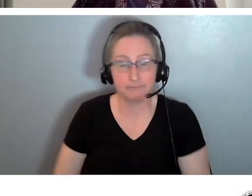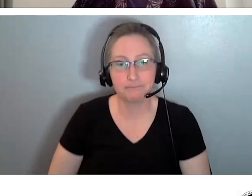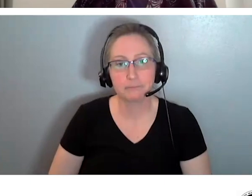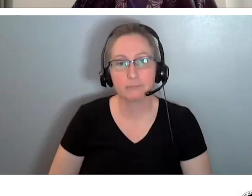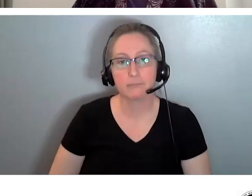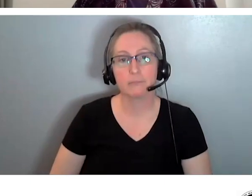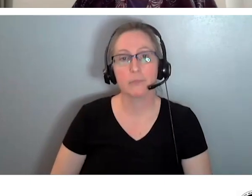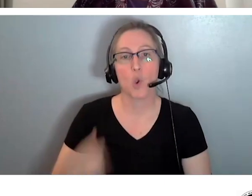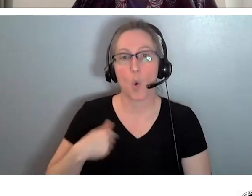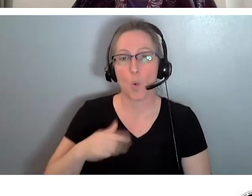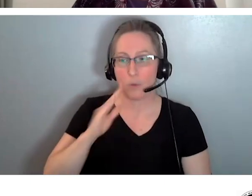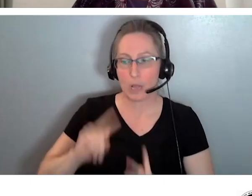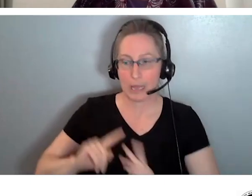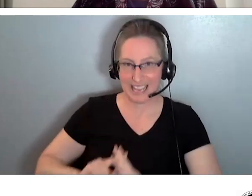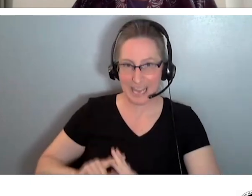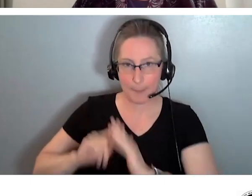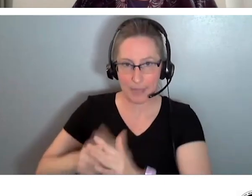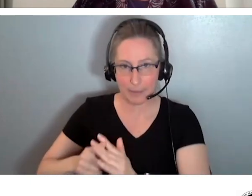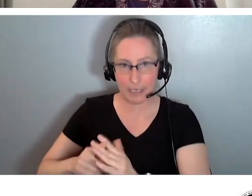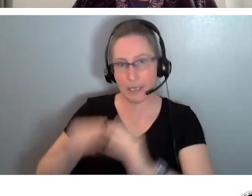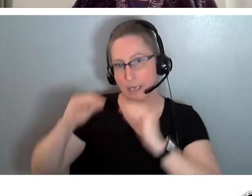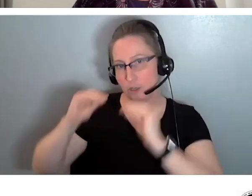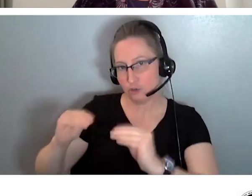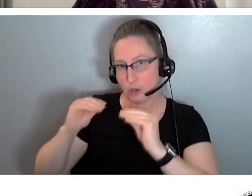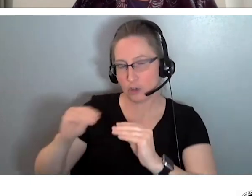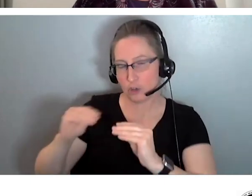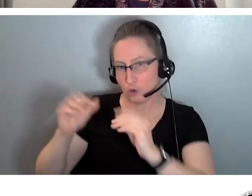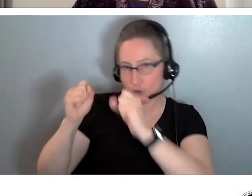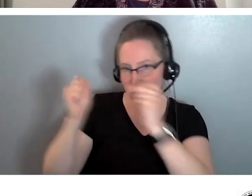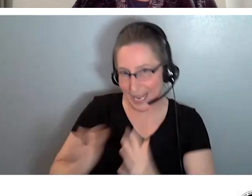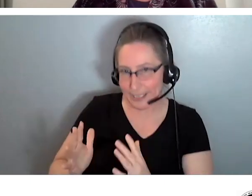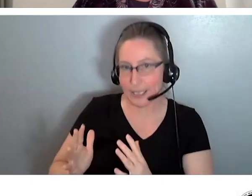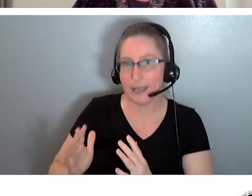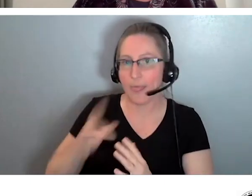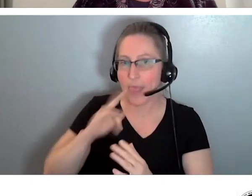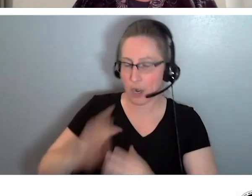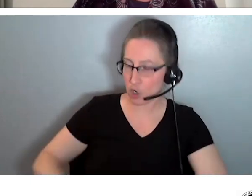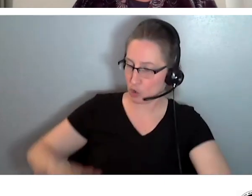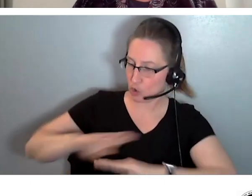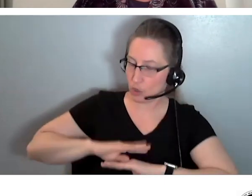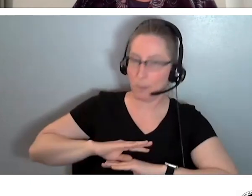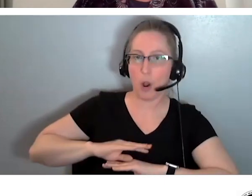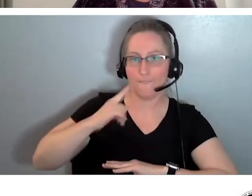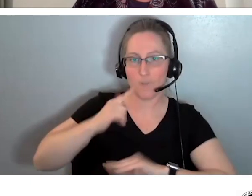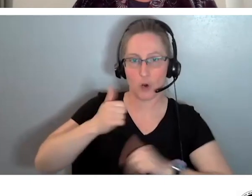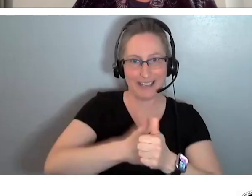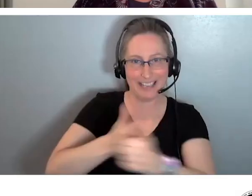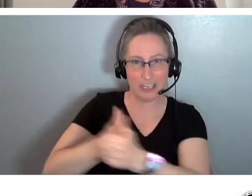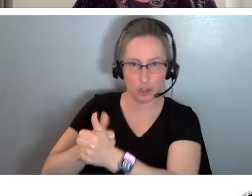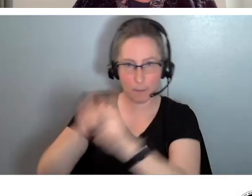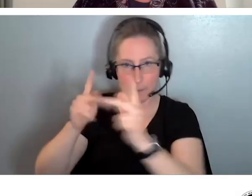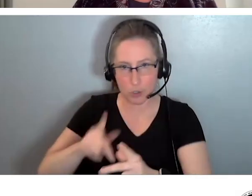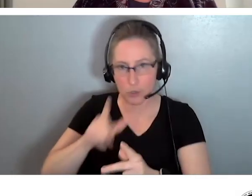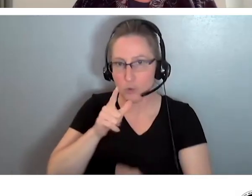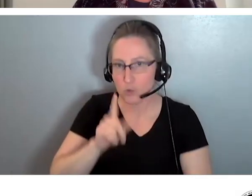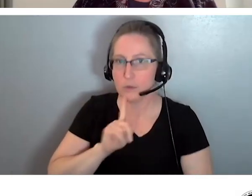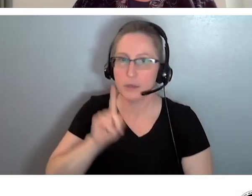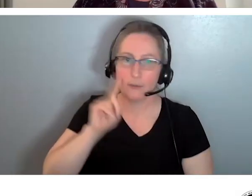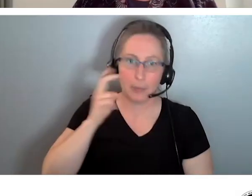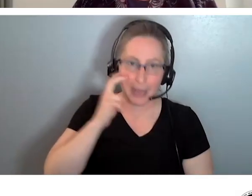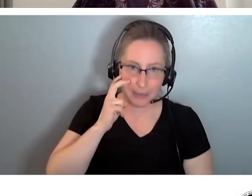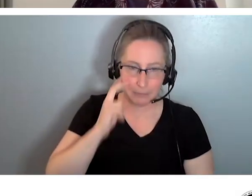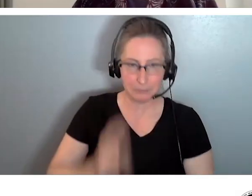We are implementing instructional strategies that are suitable for each child who's